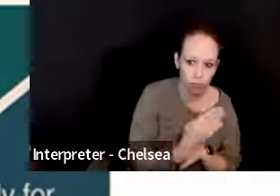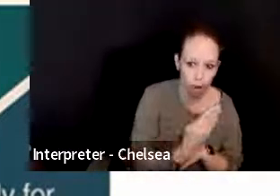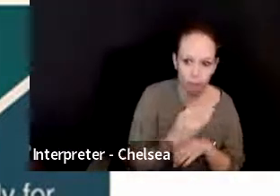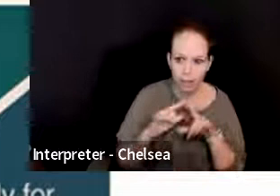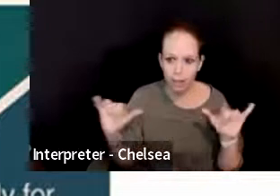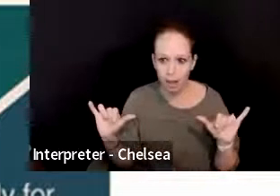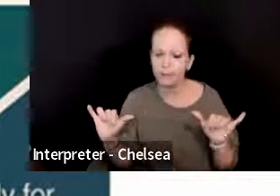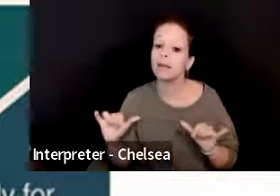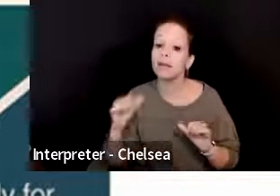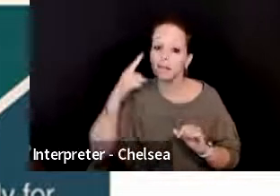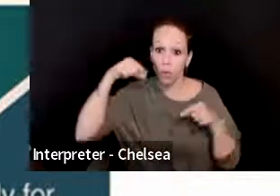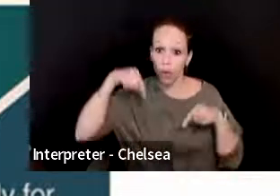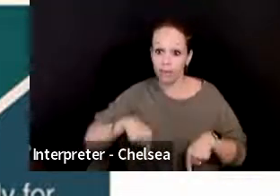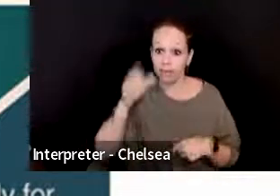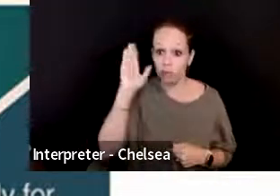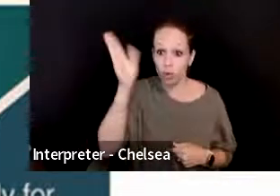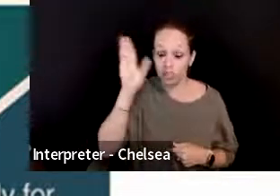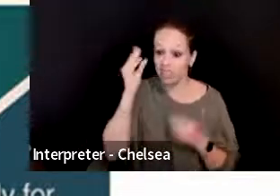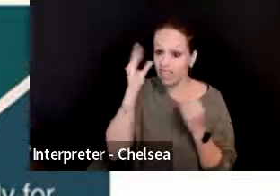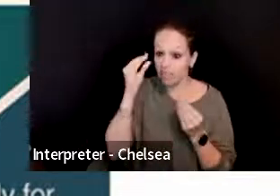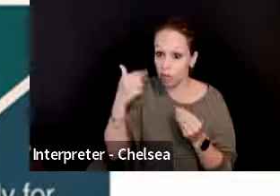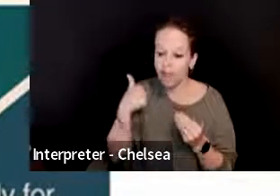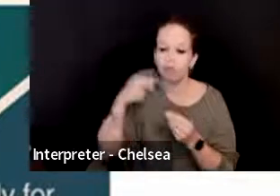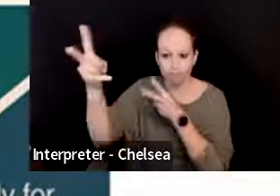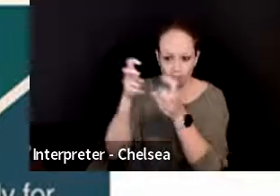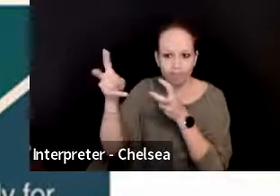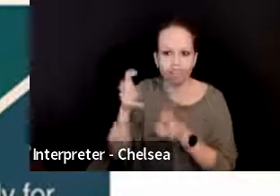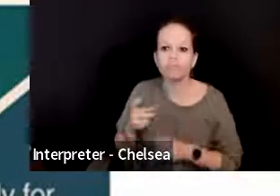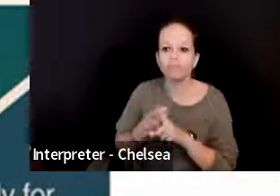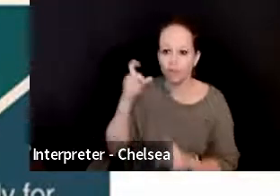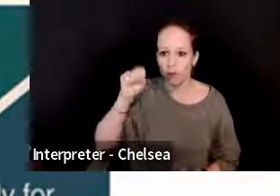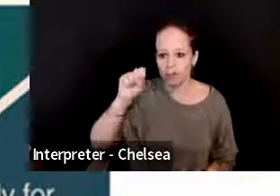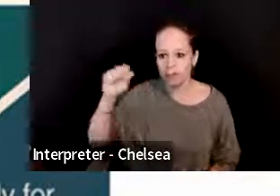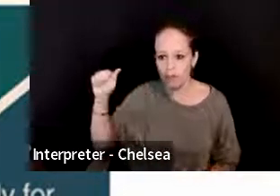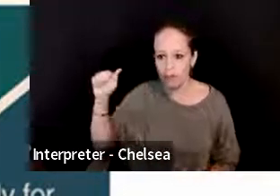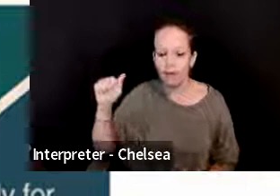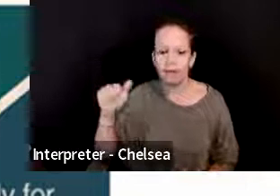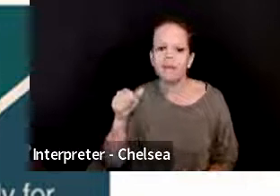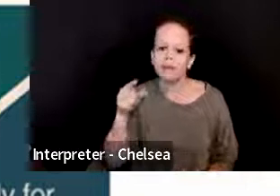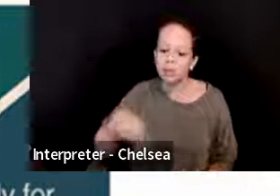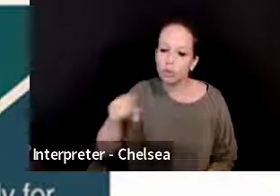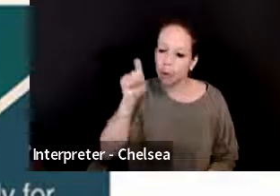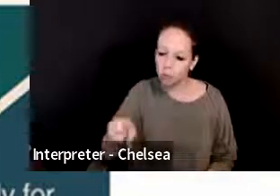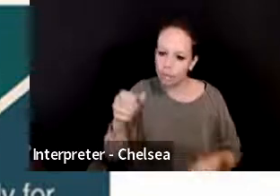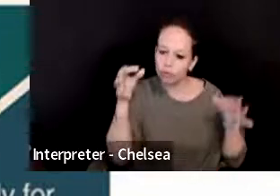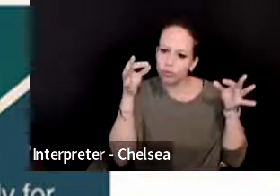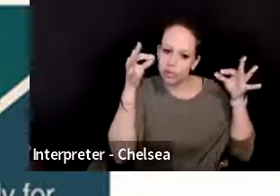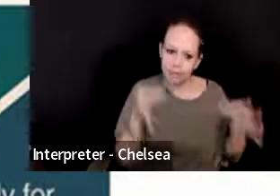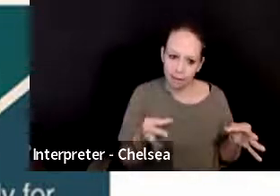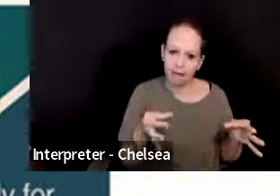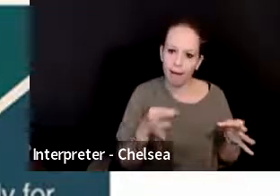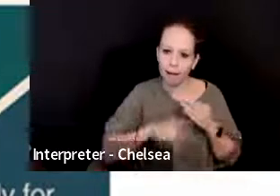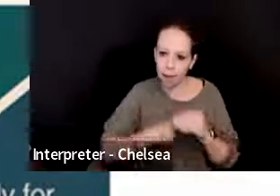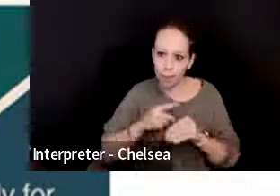this presentation comes from Social Security. You want to make your decision concerning work based